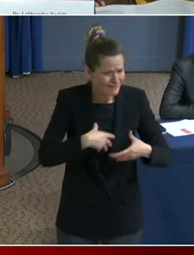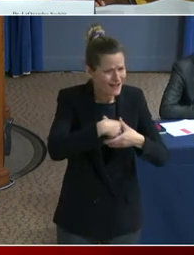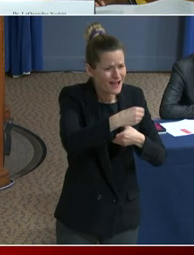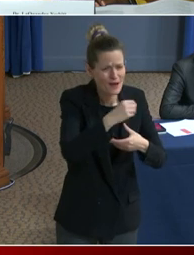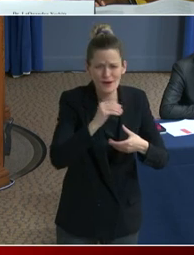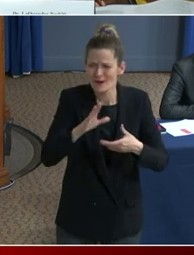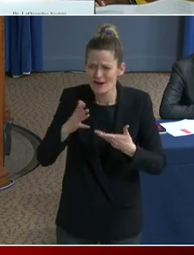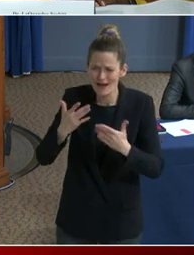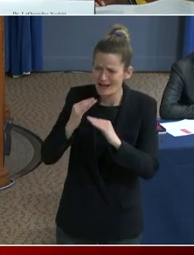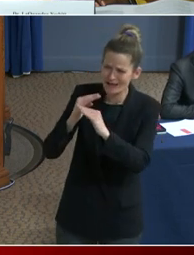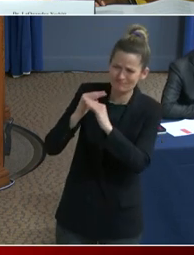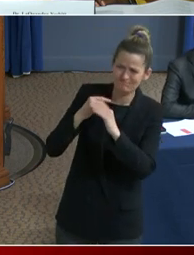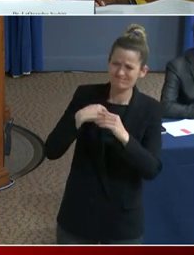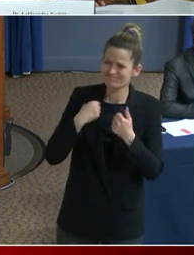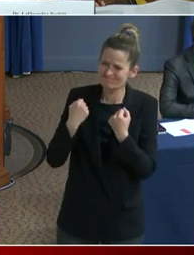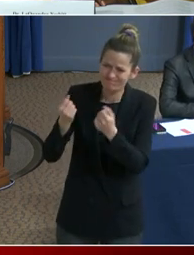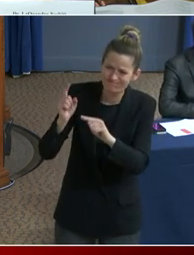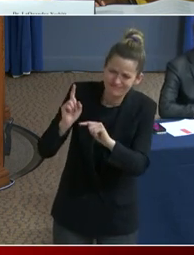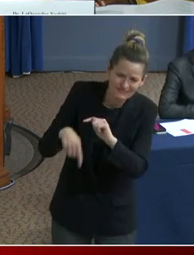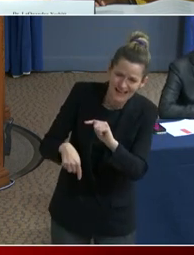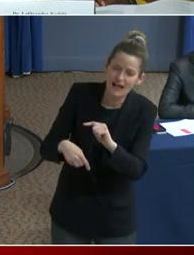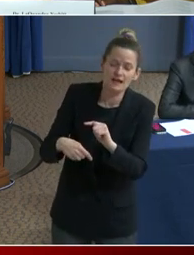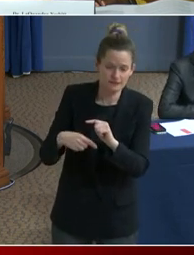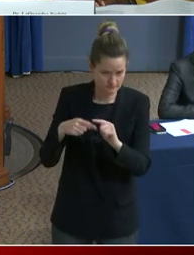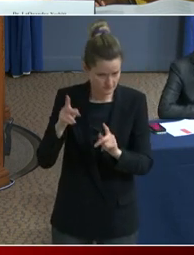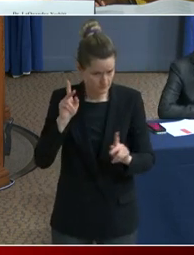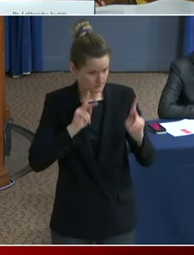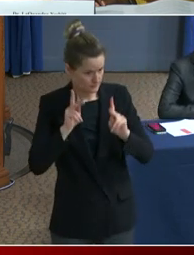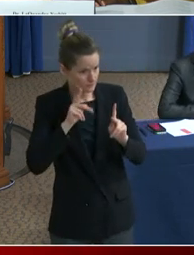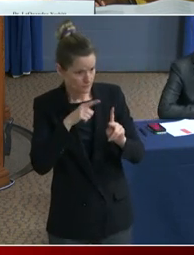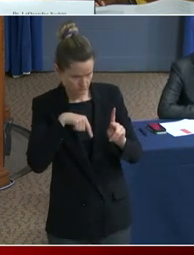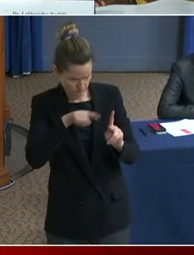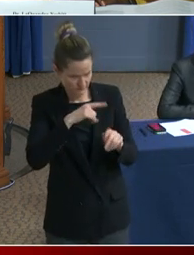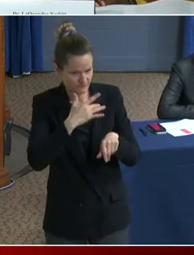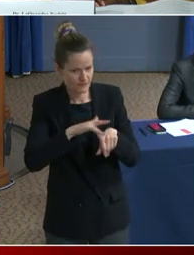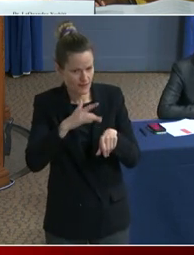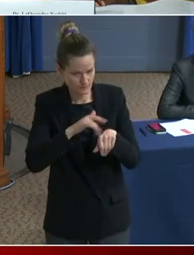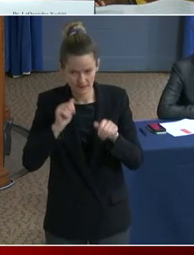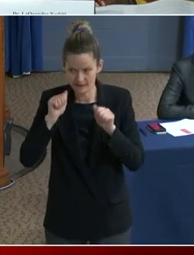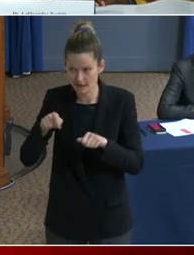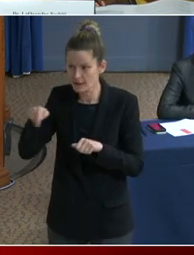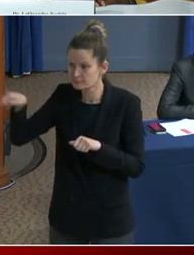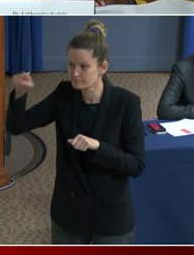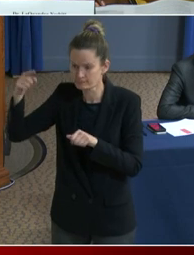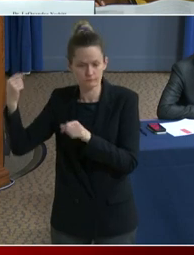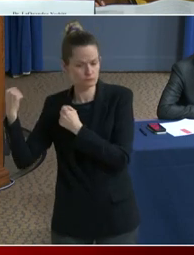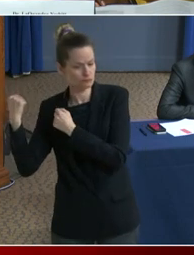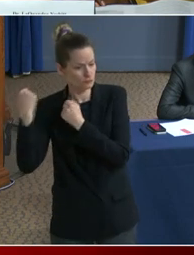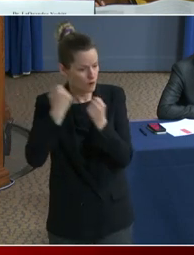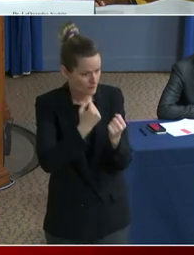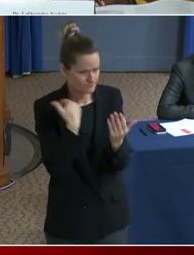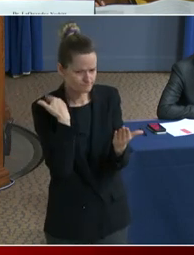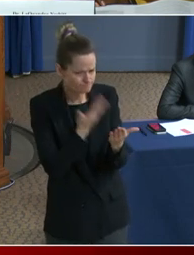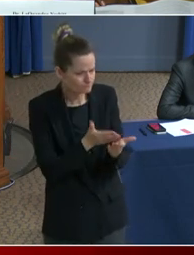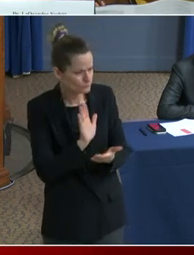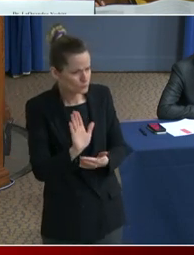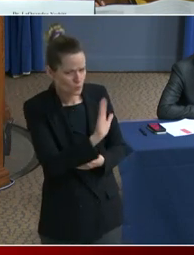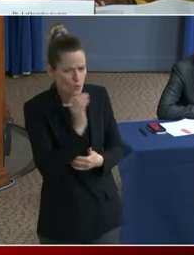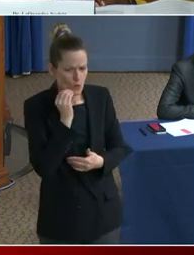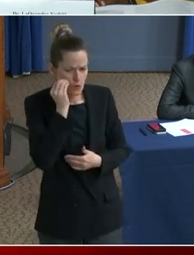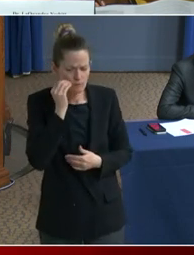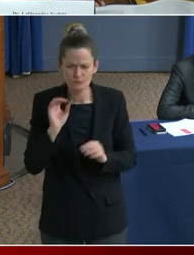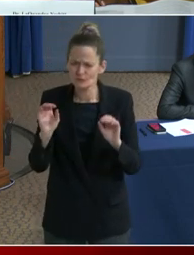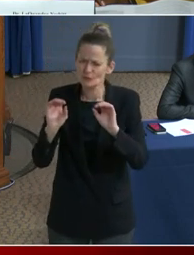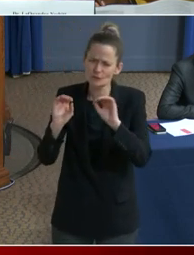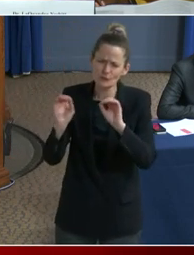is open for people who need to be vaccinated at home. There are no specific requirements. You do not have to